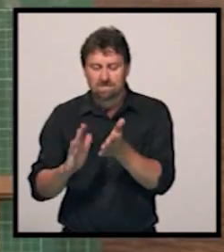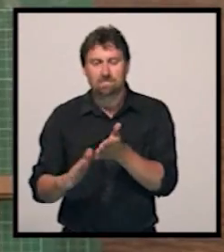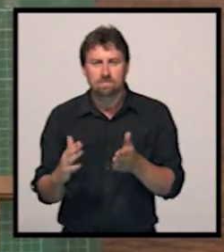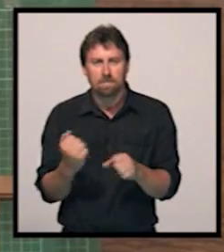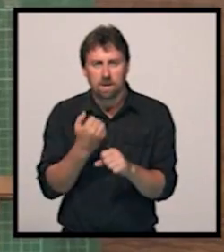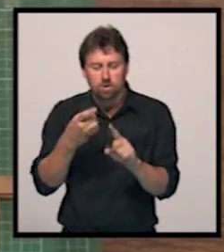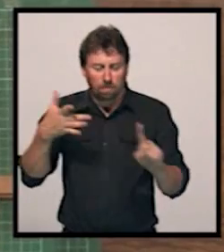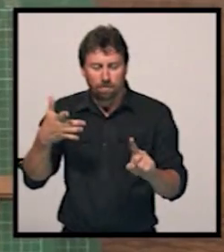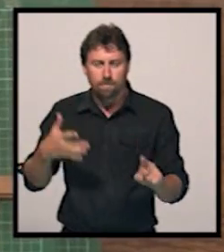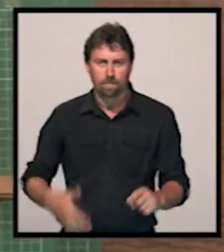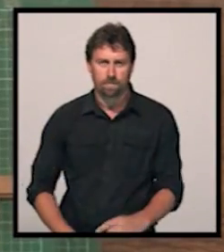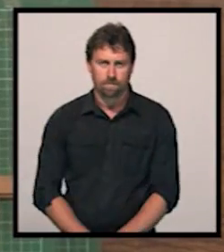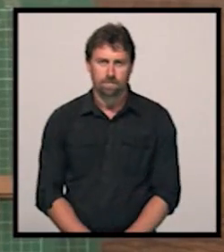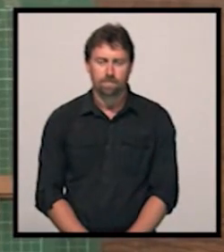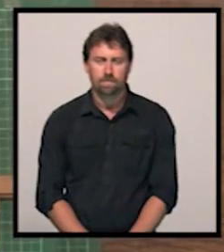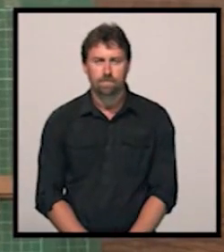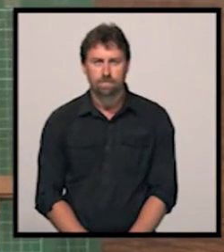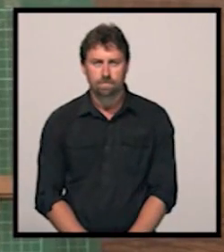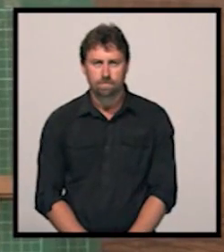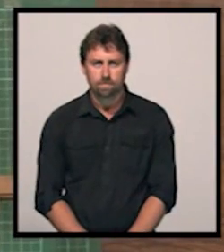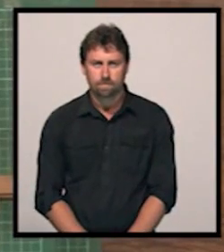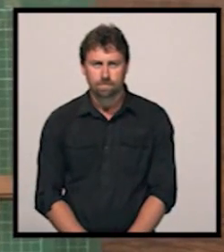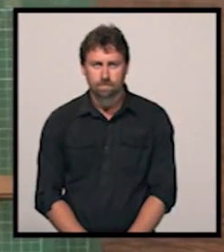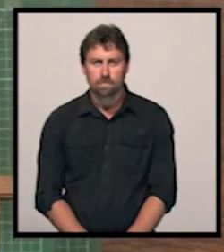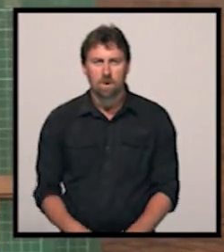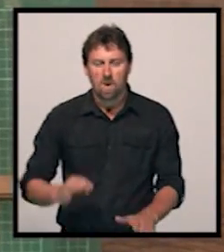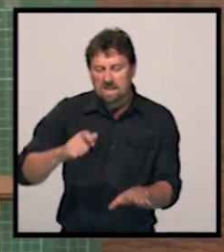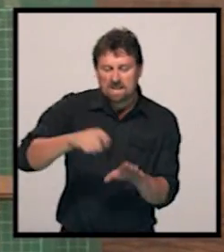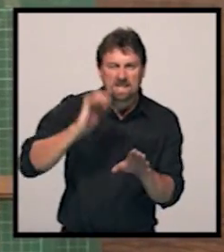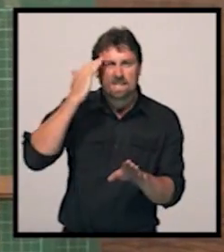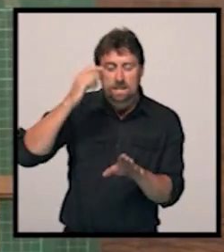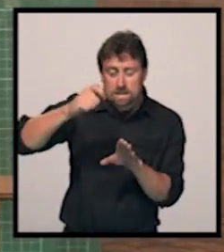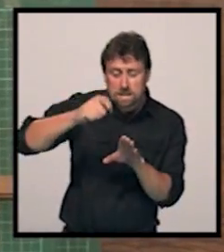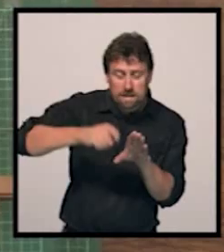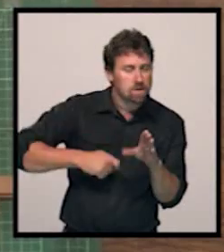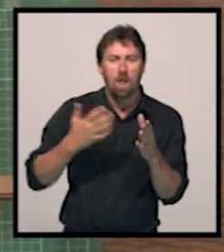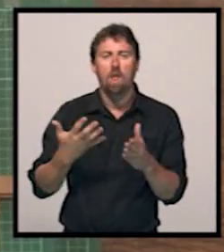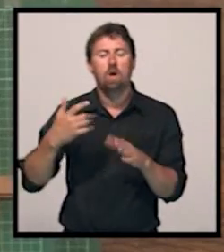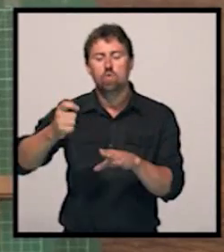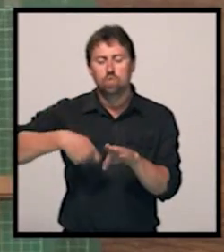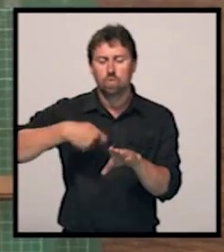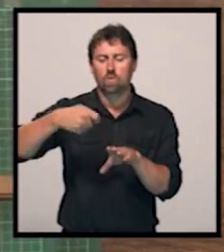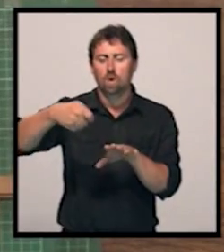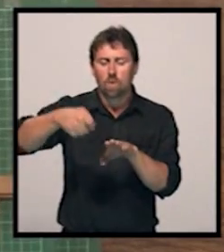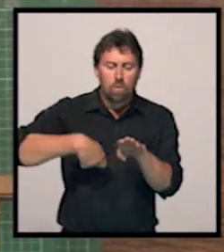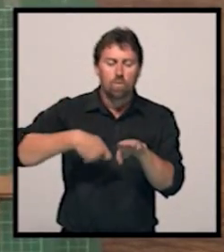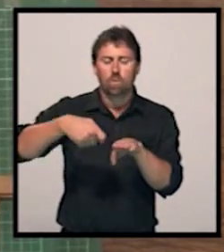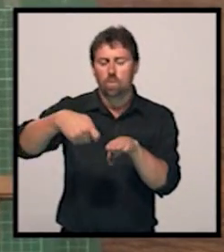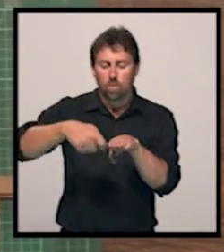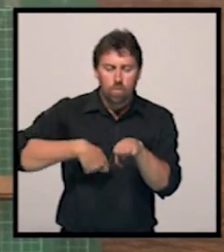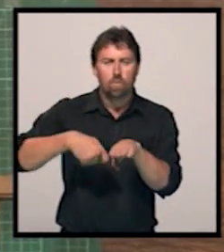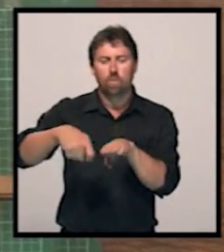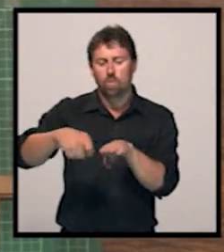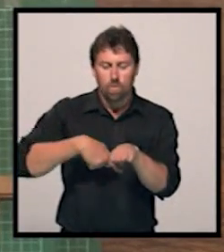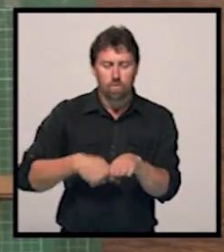keen edge. And then stroke it along the blade, the ruler.